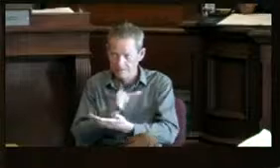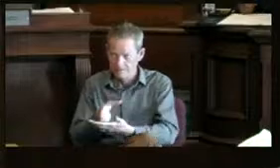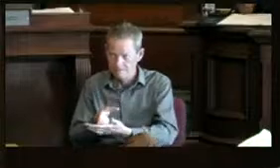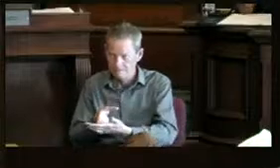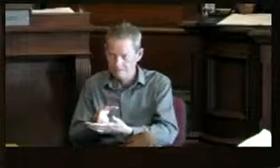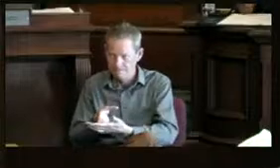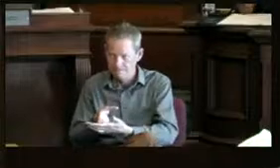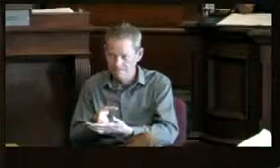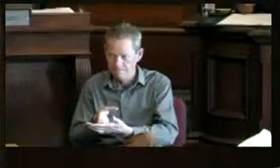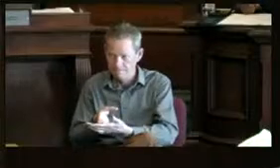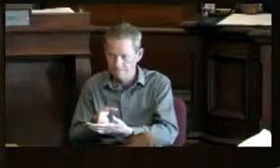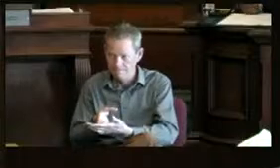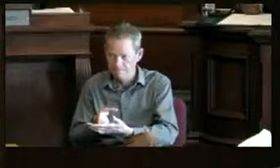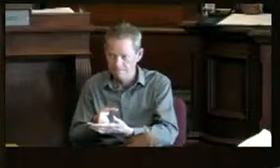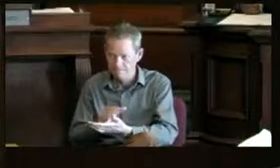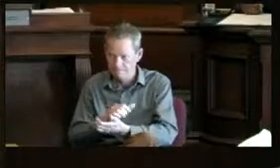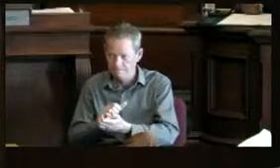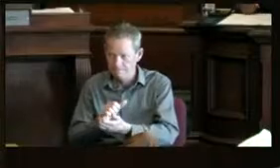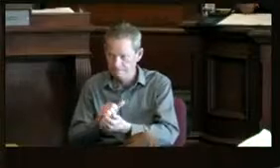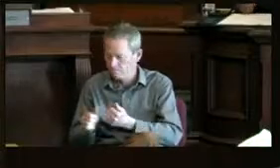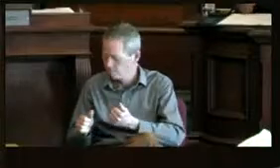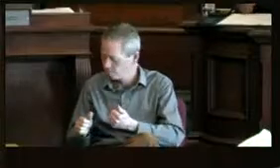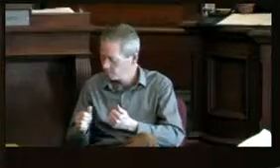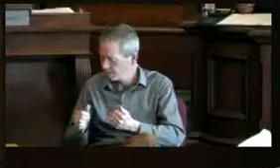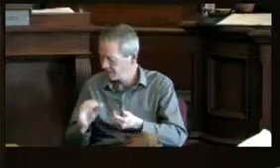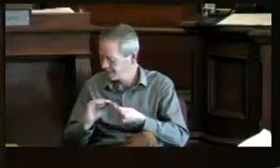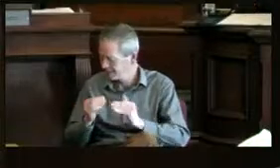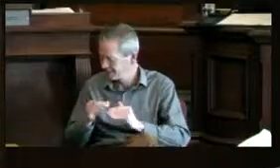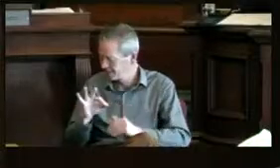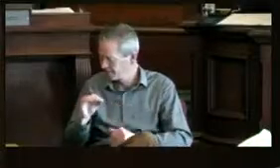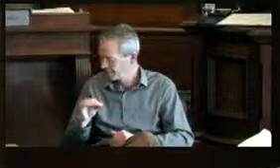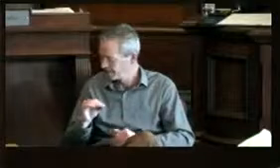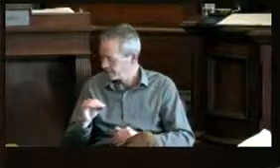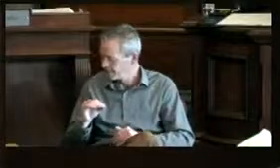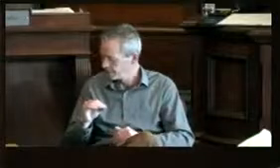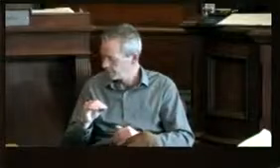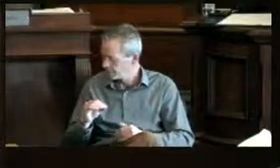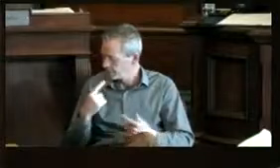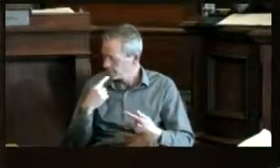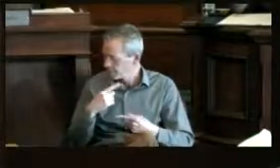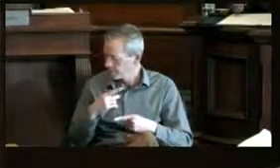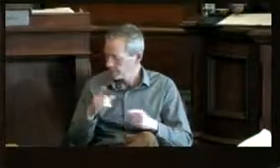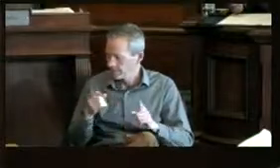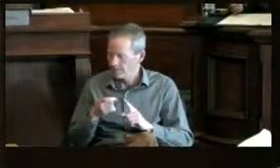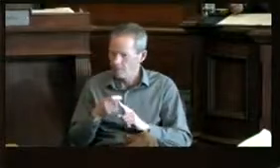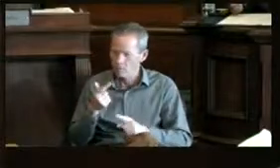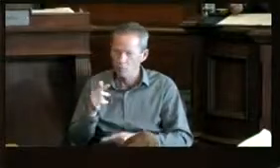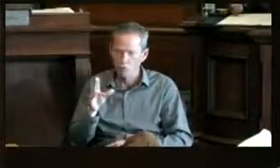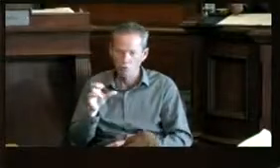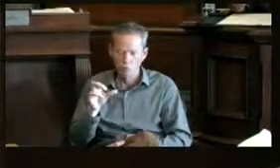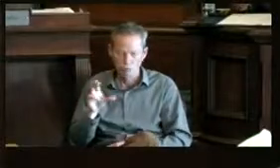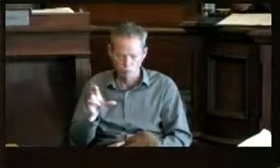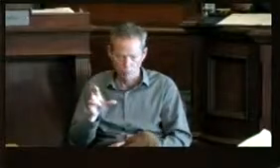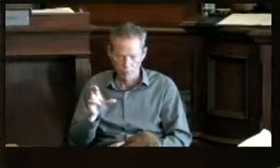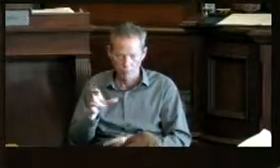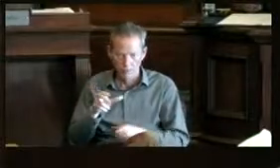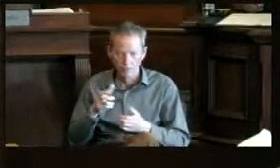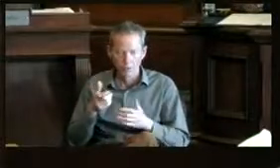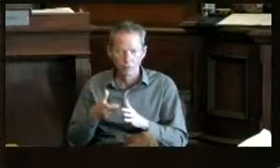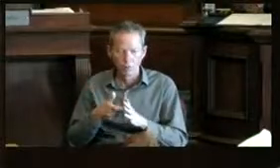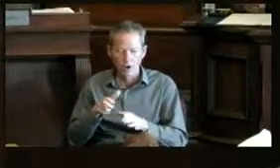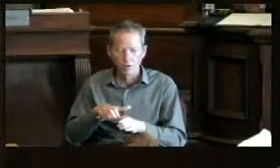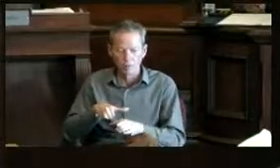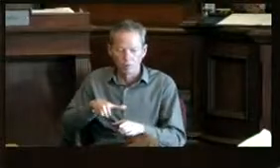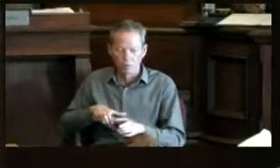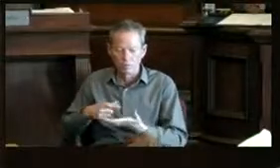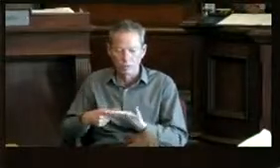Aye. Introductory passes. Introductory number 90, we have a disclosure of interest form from Councilmember Gruber. He was required to recuse